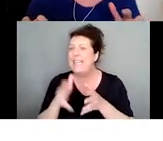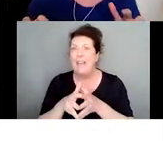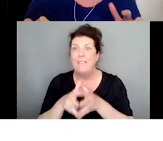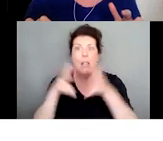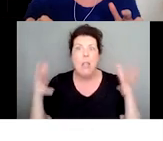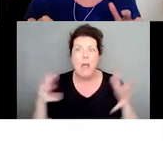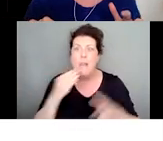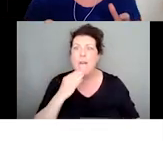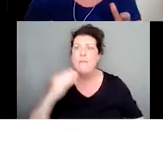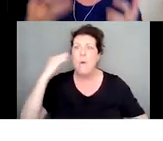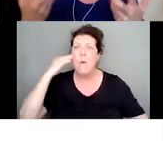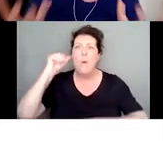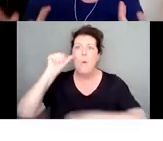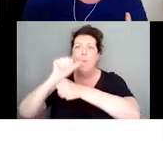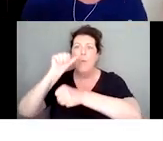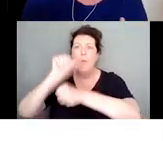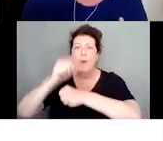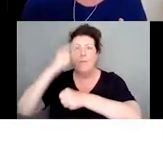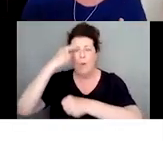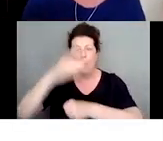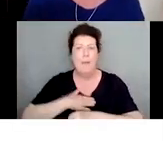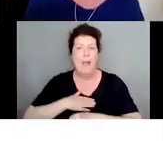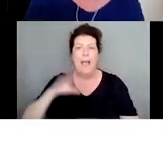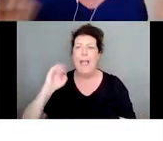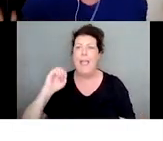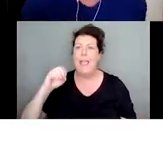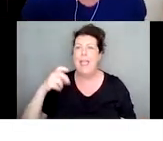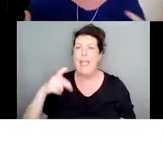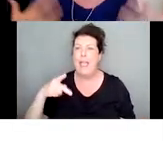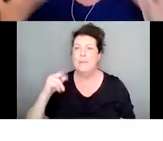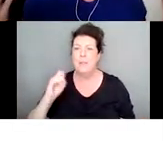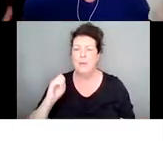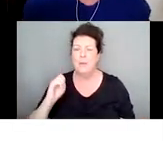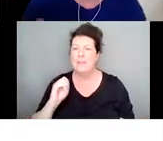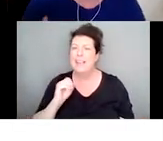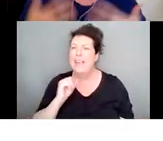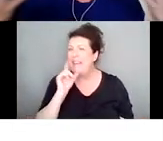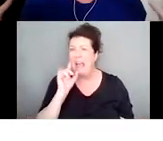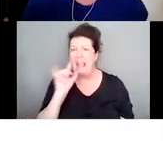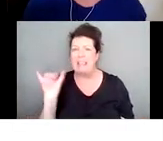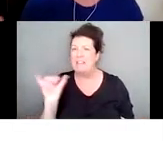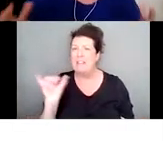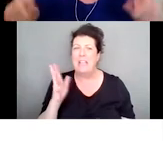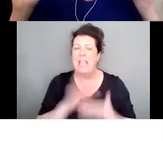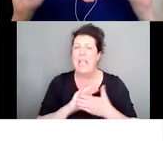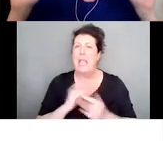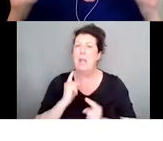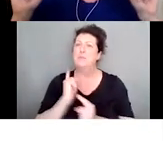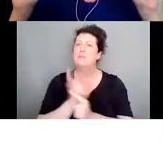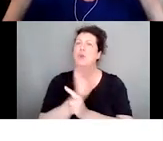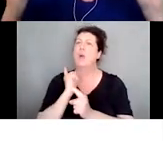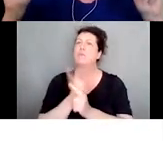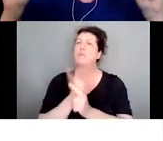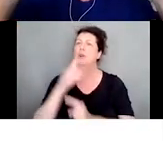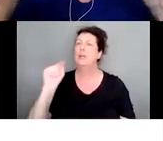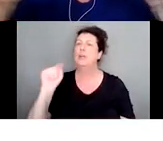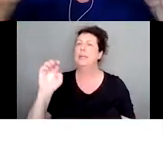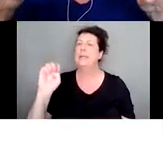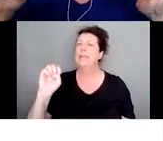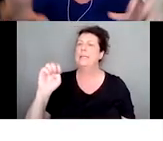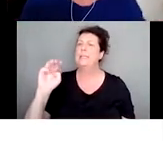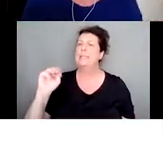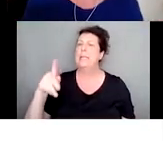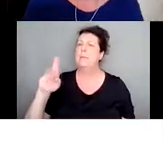episode as far as a proper template, except the movies and just film and, you know, like regular